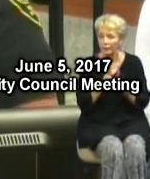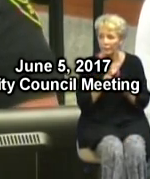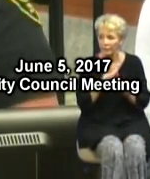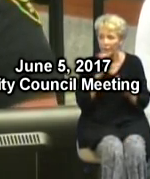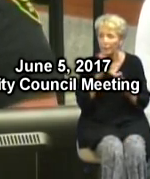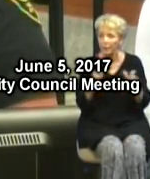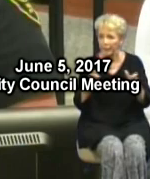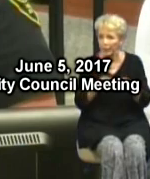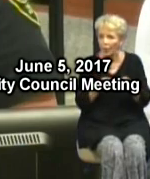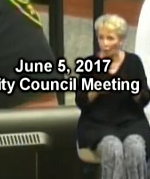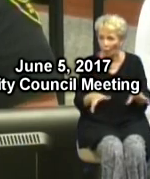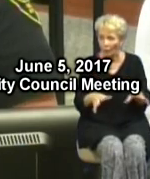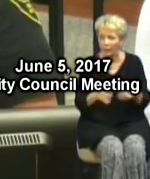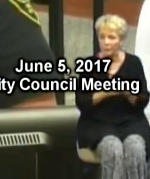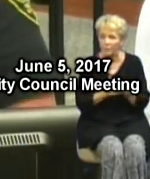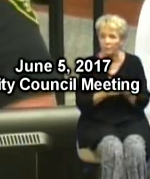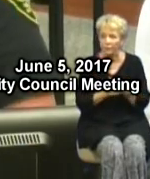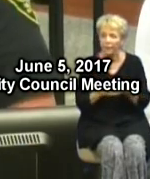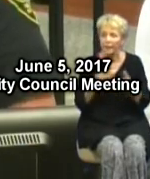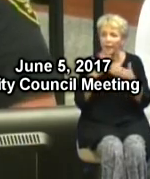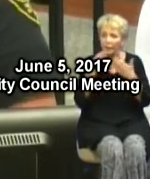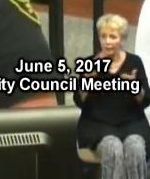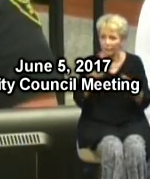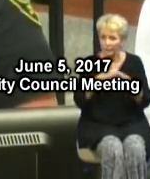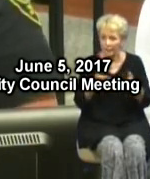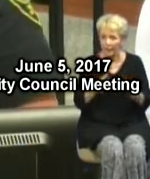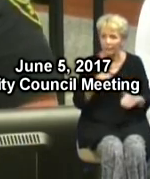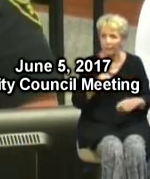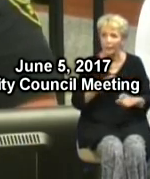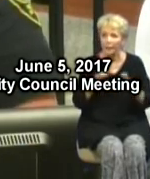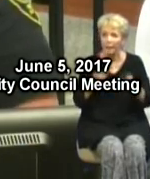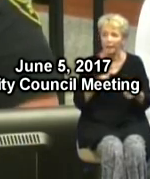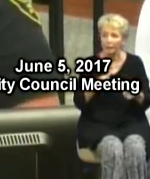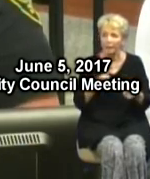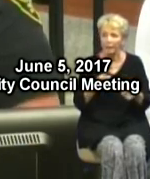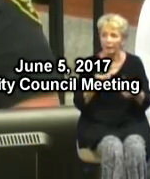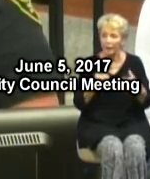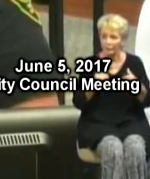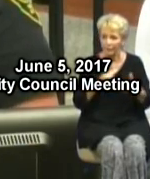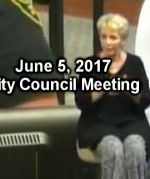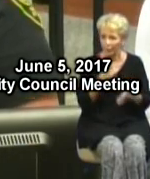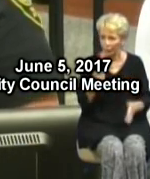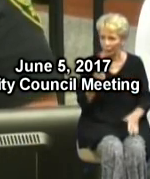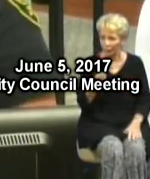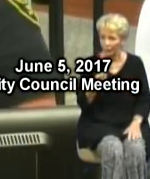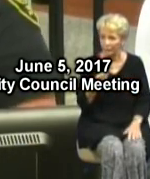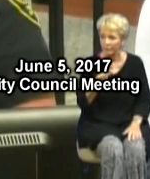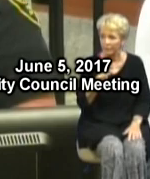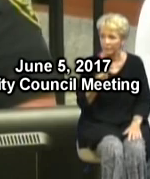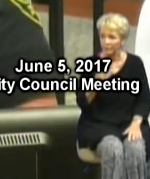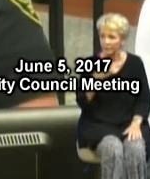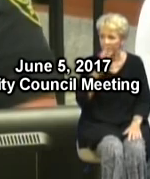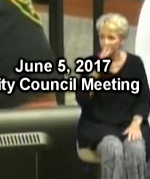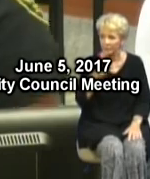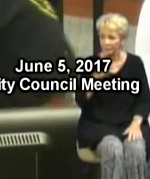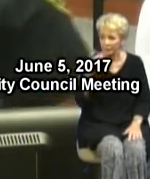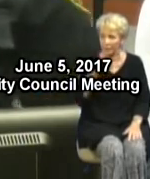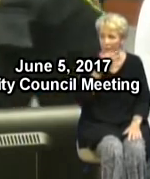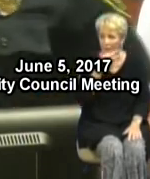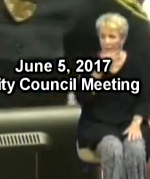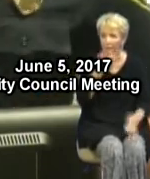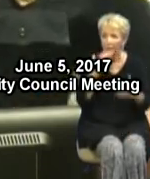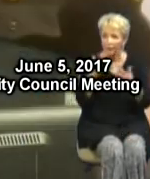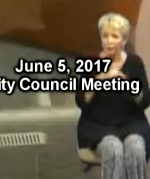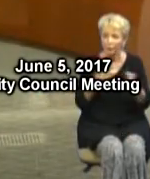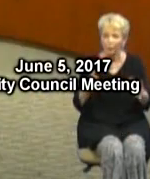loss. But I thank the city for allowing me to get another dog, and you'll see him soon. Okay. Thank you so much. Thank